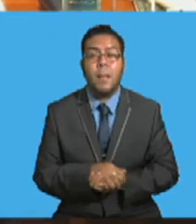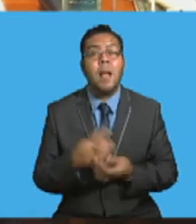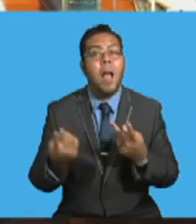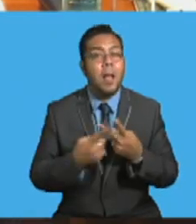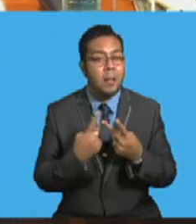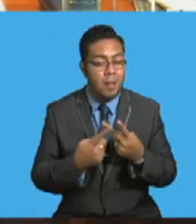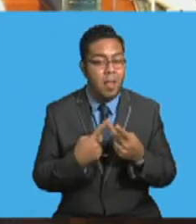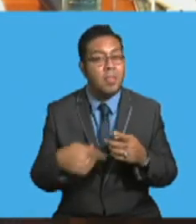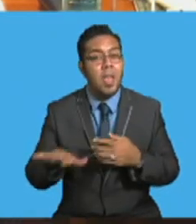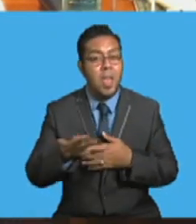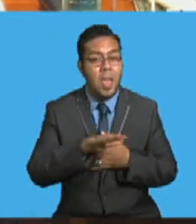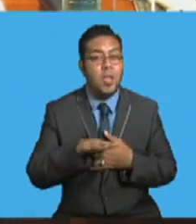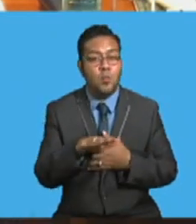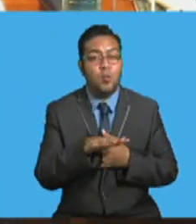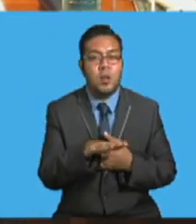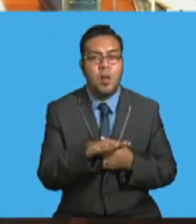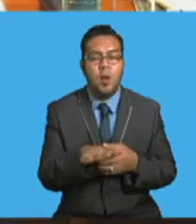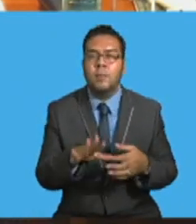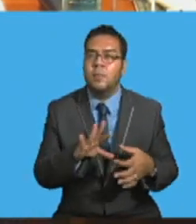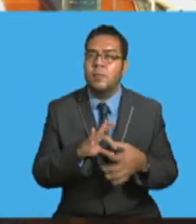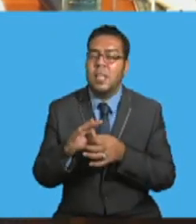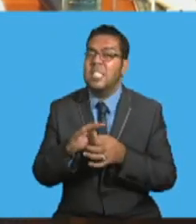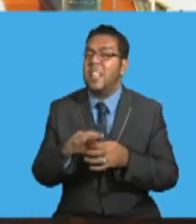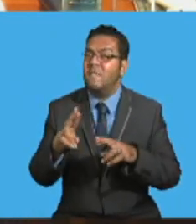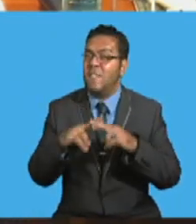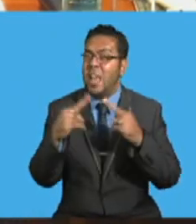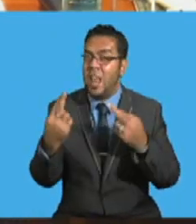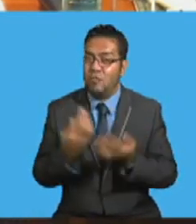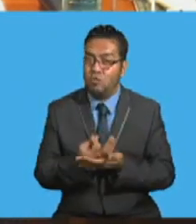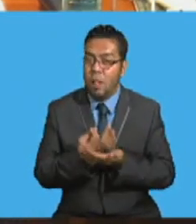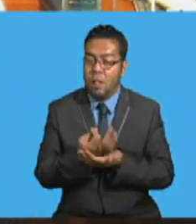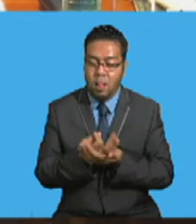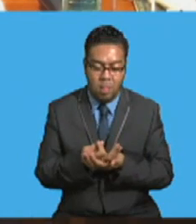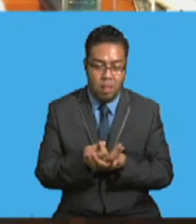Another area of cooperation is the financial coordination.